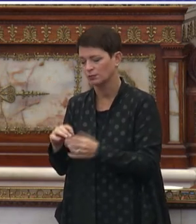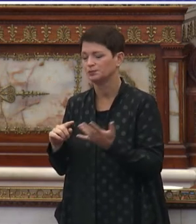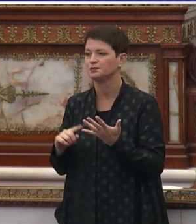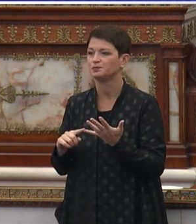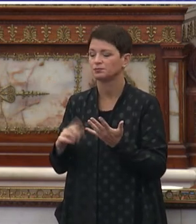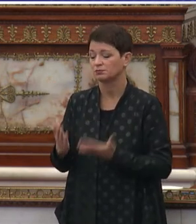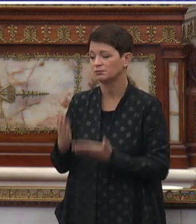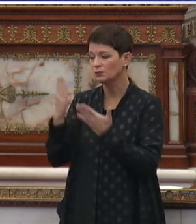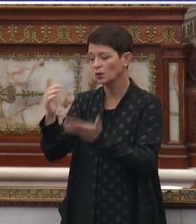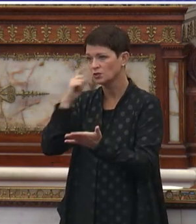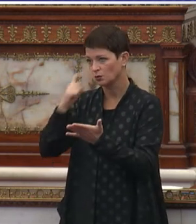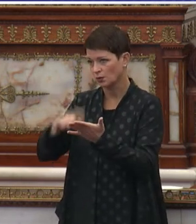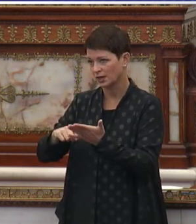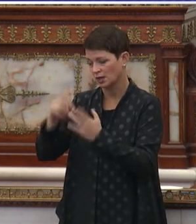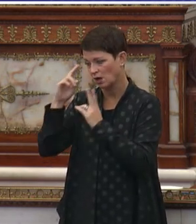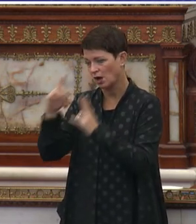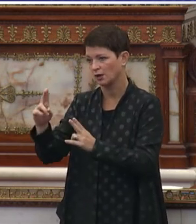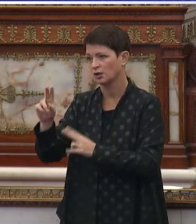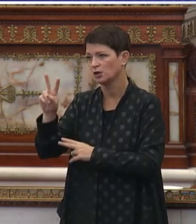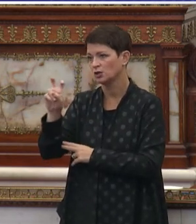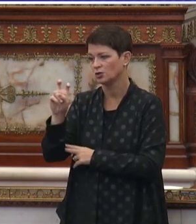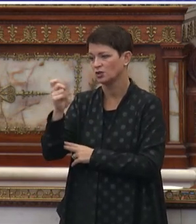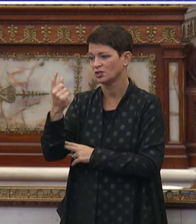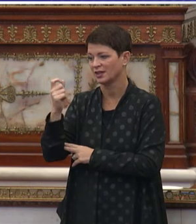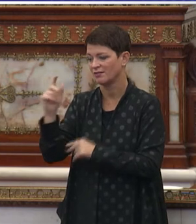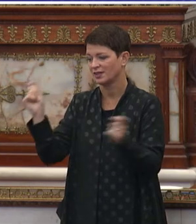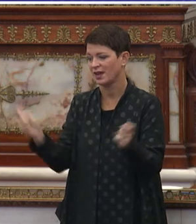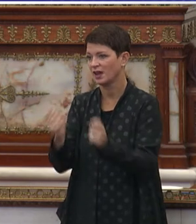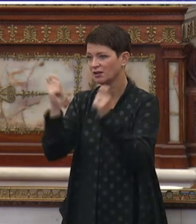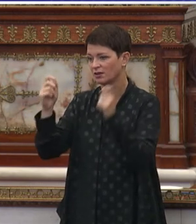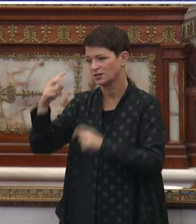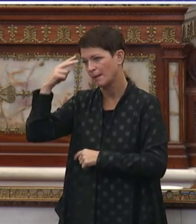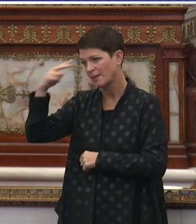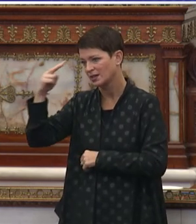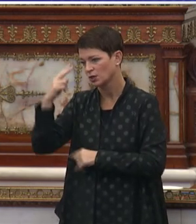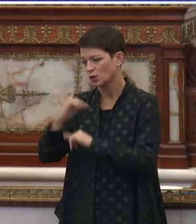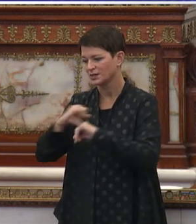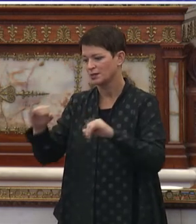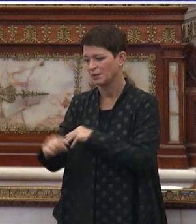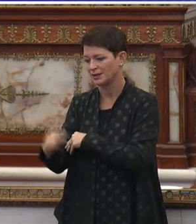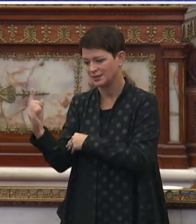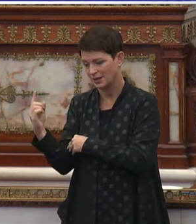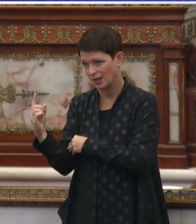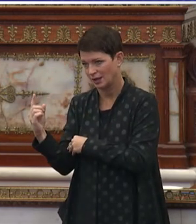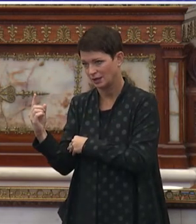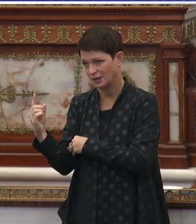And a resolution recognizing and honoring the 211th anniversary of Mexico's Independence Day.